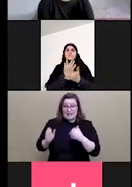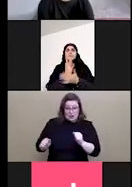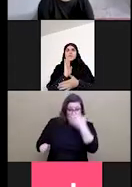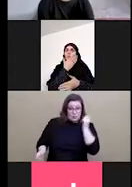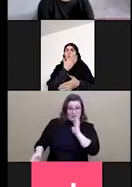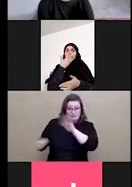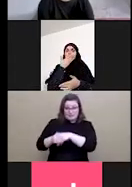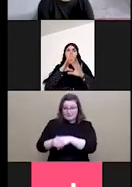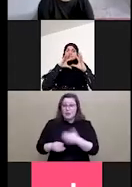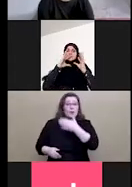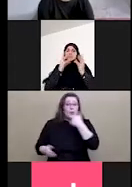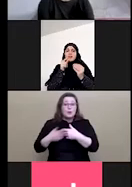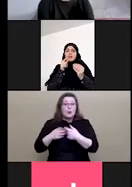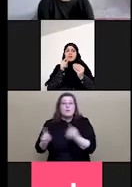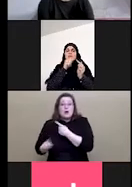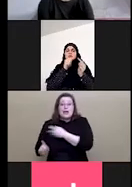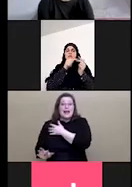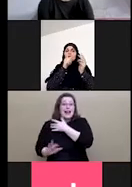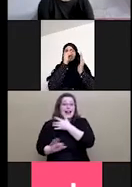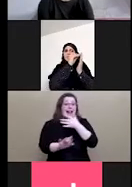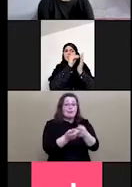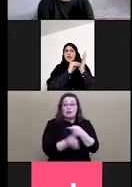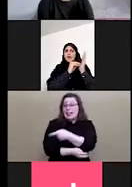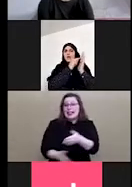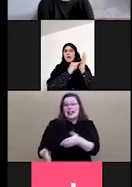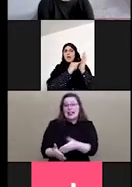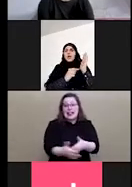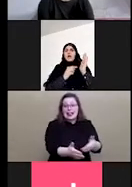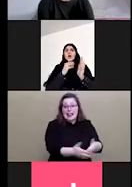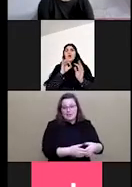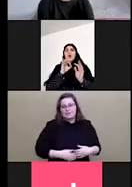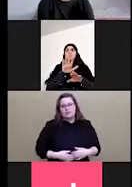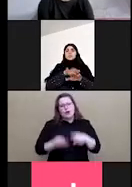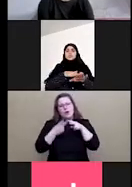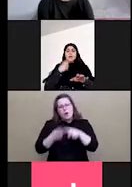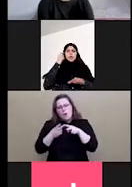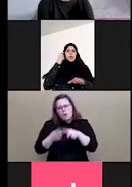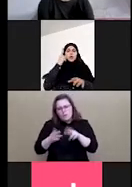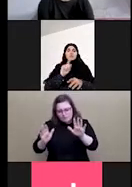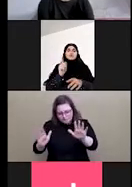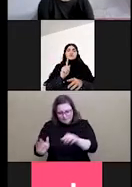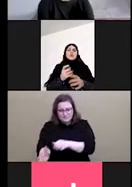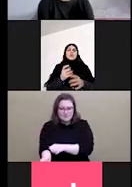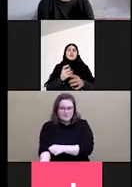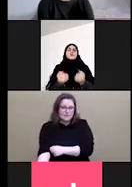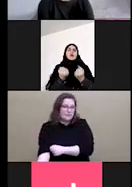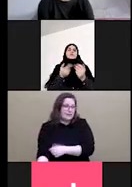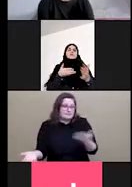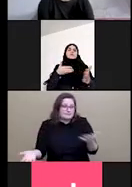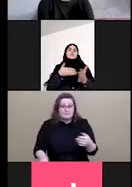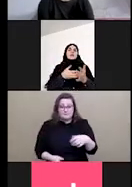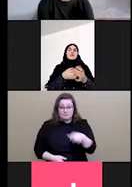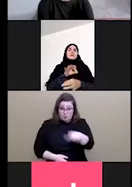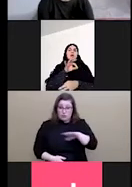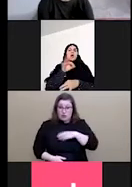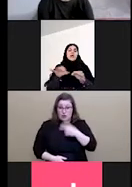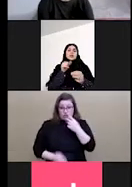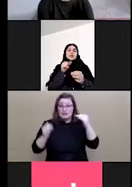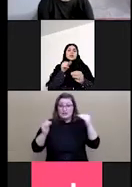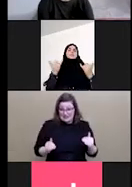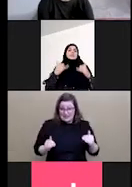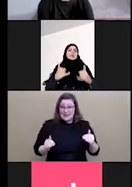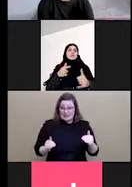starts. So Mr. Zuko mentioned it, but I will repeat it again. For example, people with visual impairment need